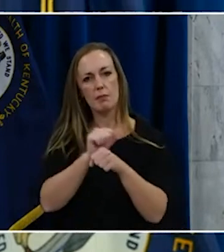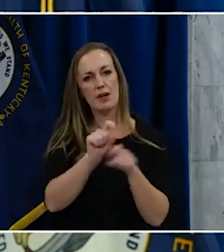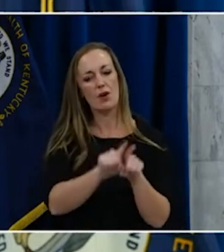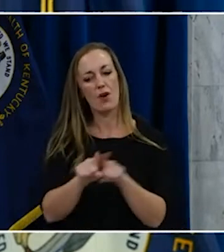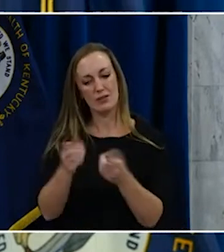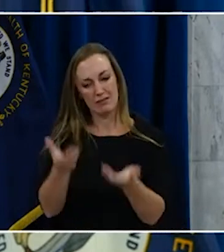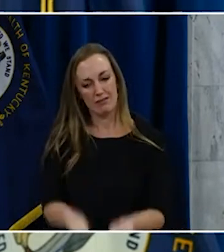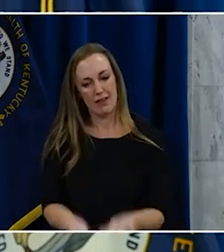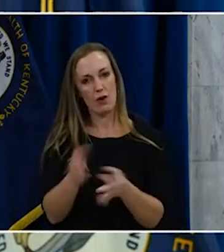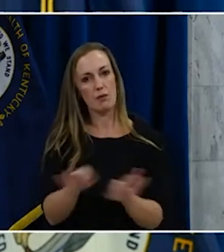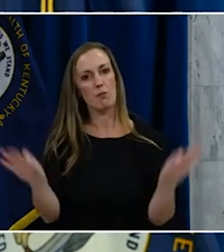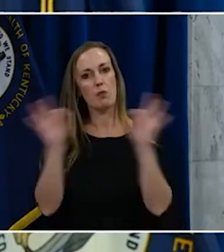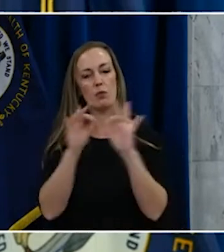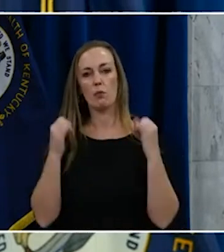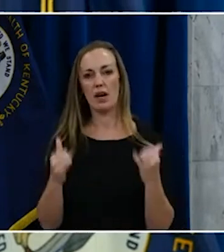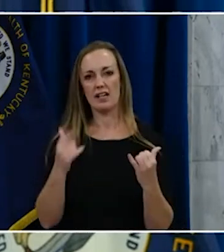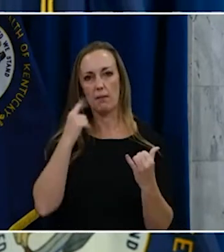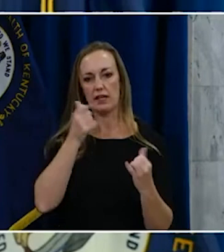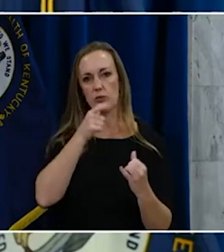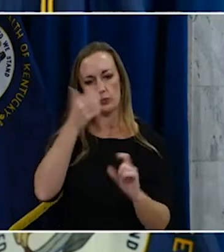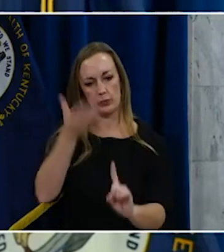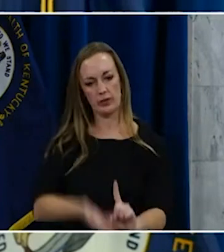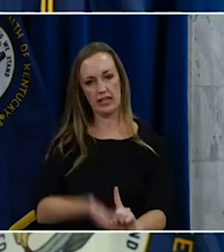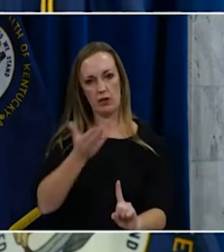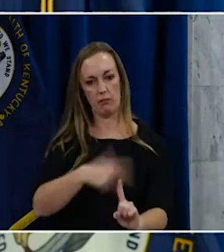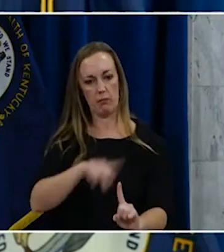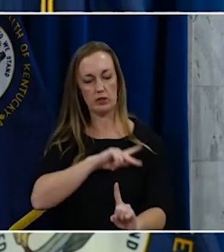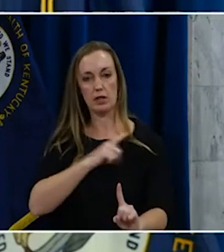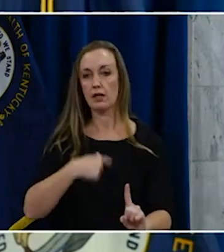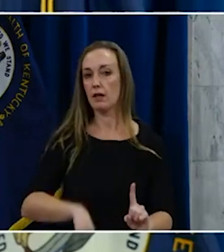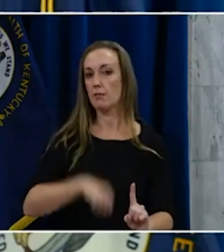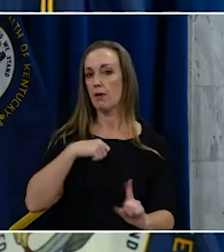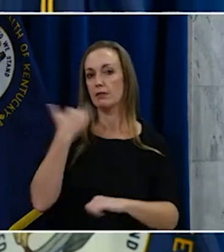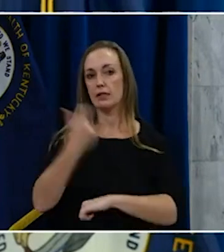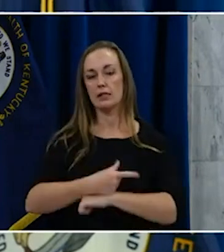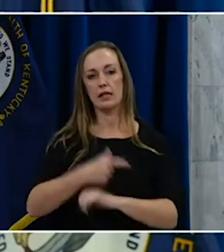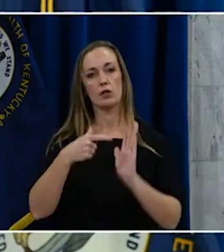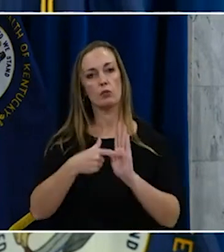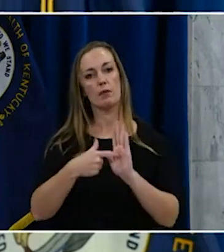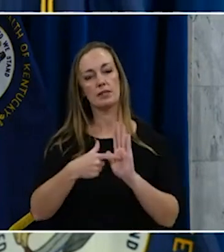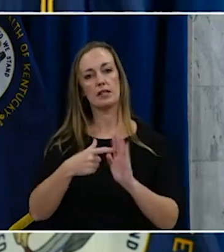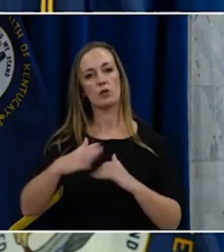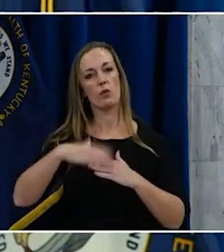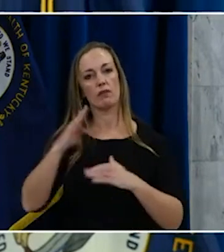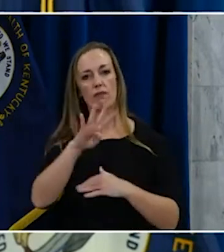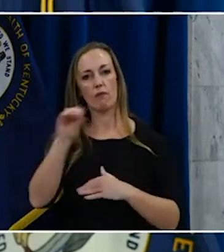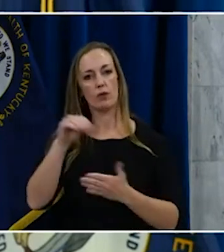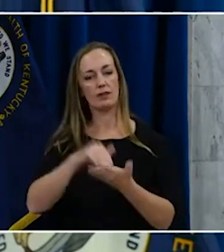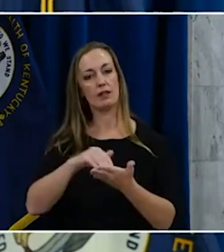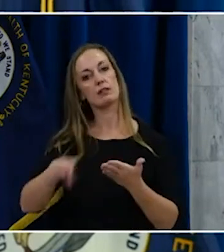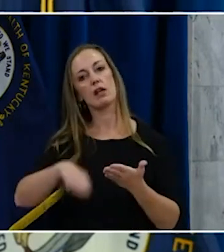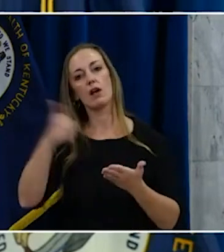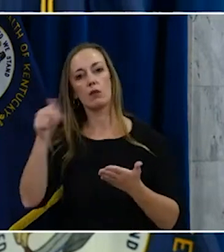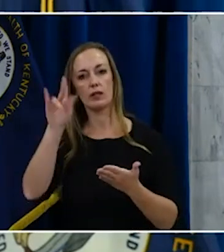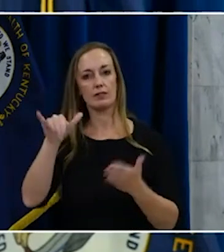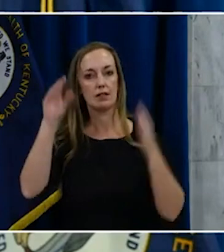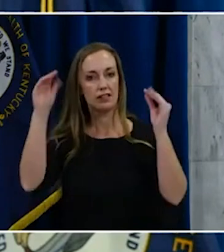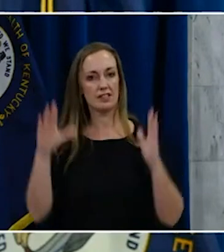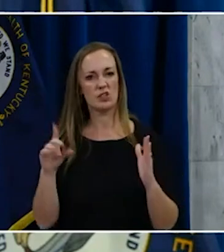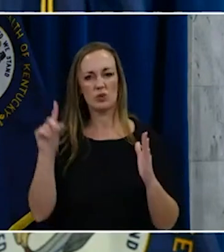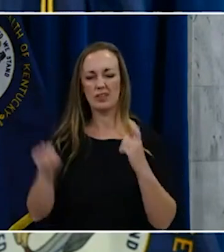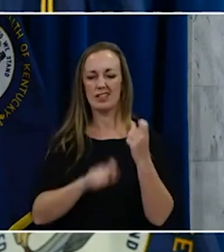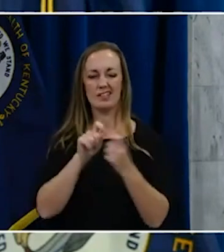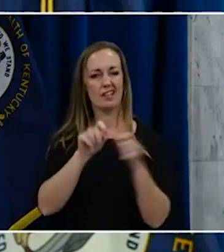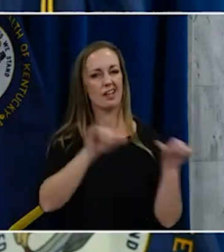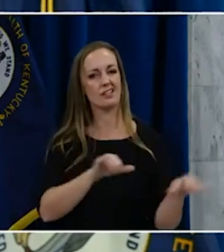right now for who they are. And so I'm proud today to represent over 40,000 other Kentucky educators who are doing these